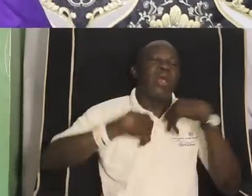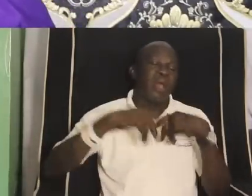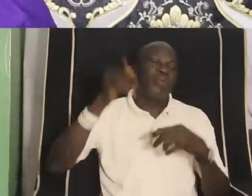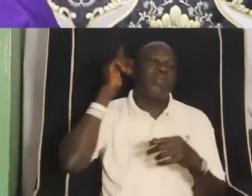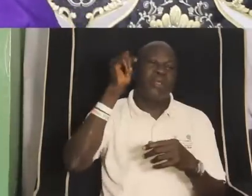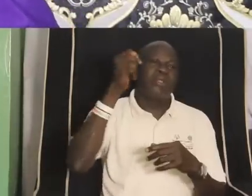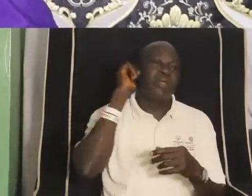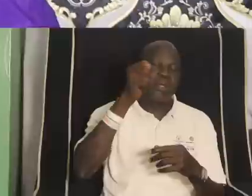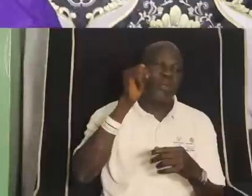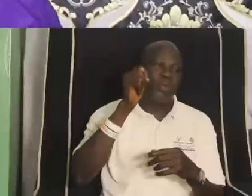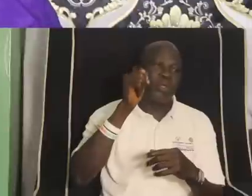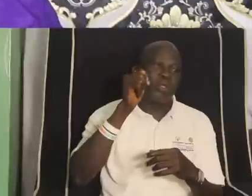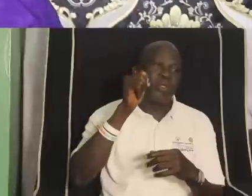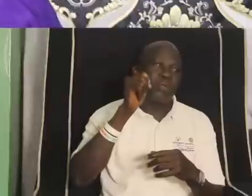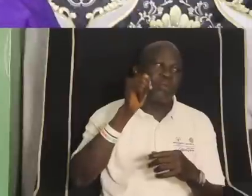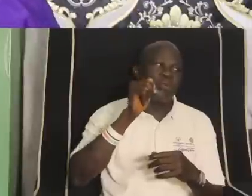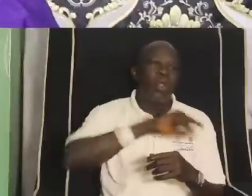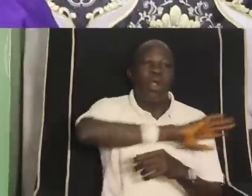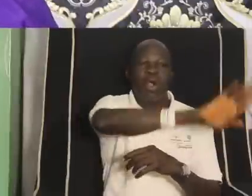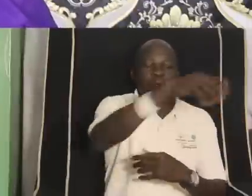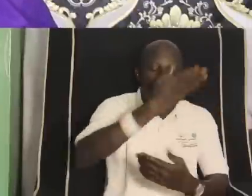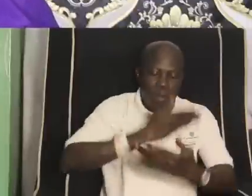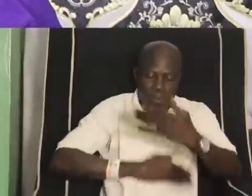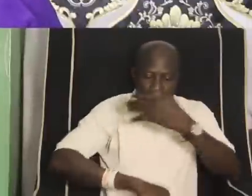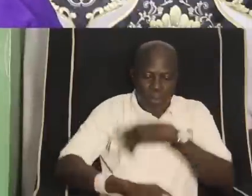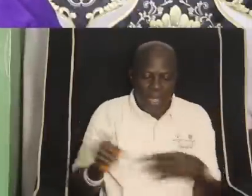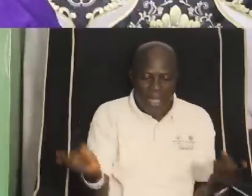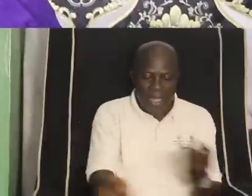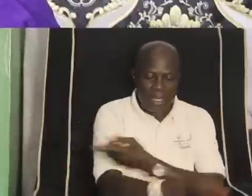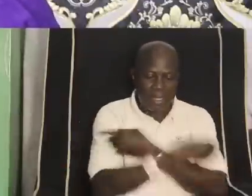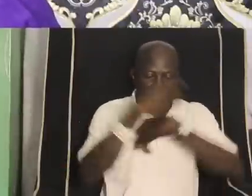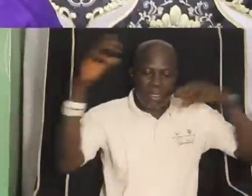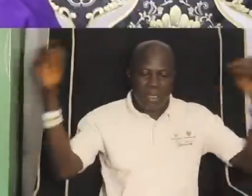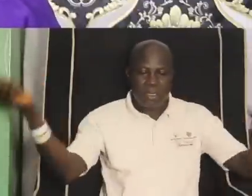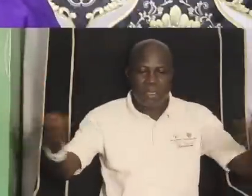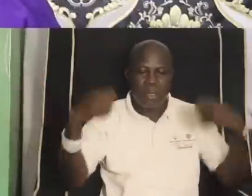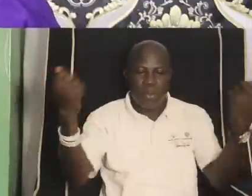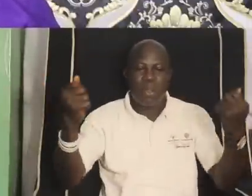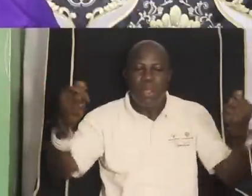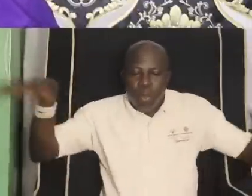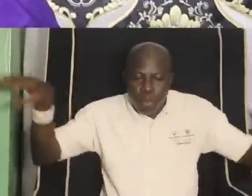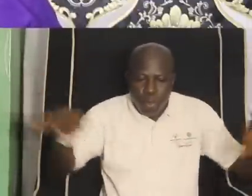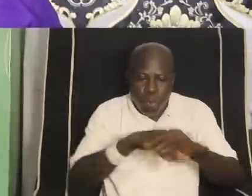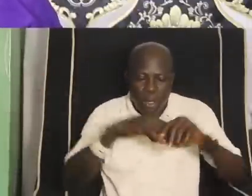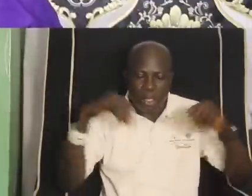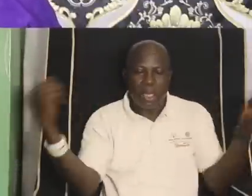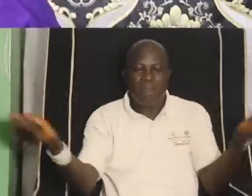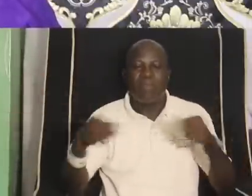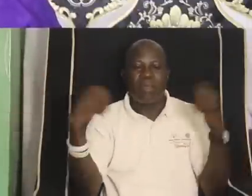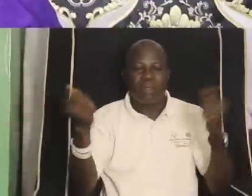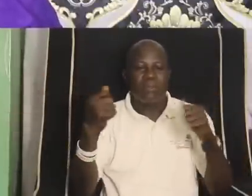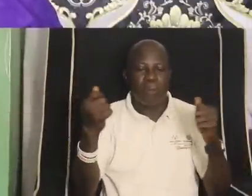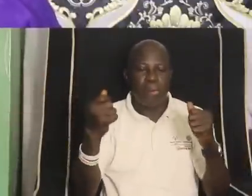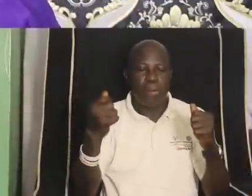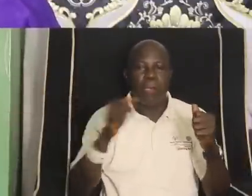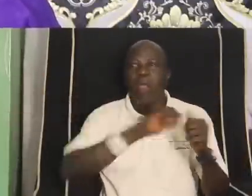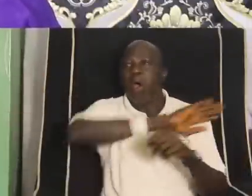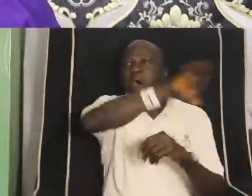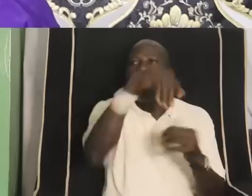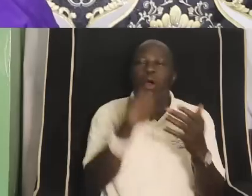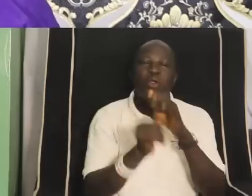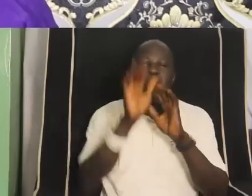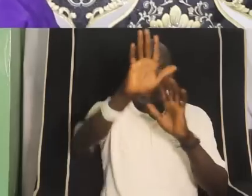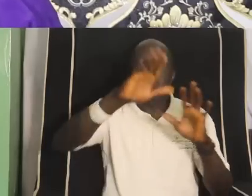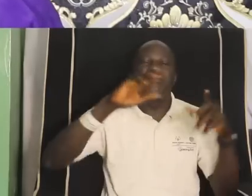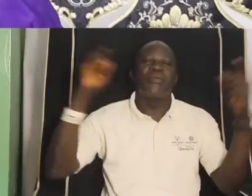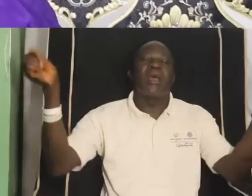testimony gbogbo lojo abi oni also the brother celebrate oni wedding anniversary people celebrating their wedding anniversary eyin te ni